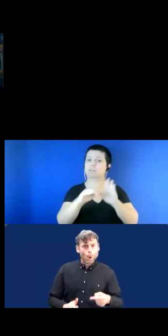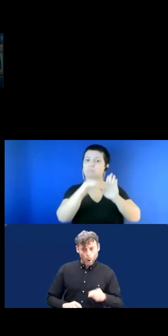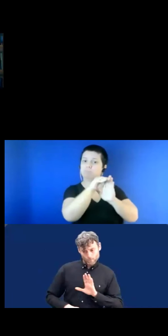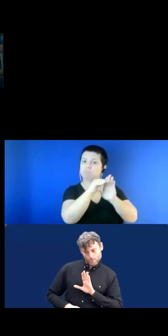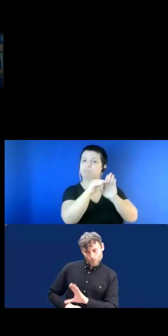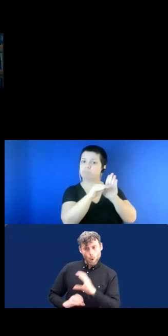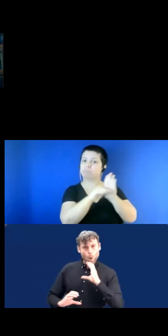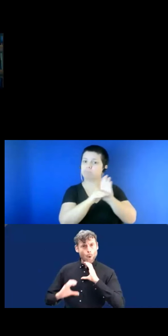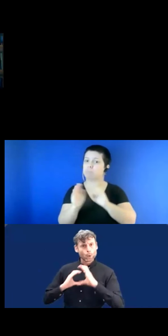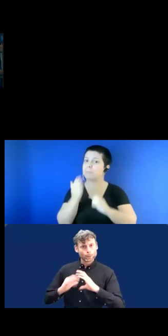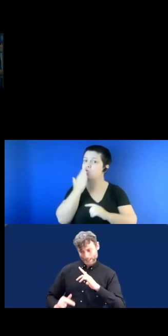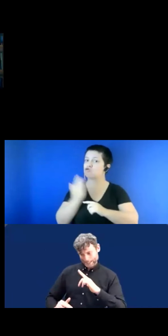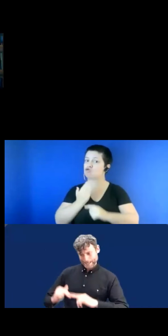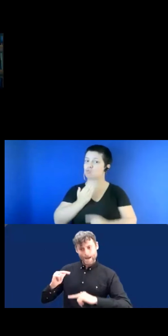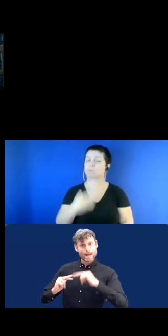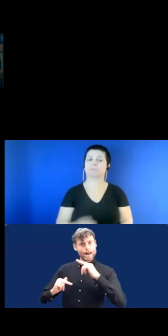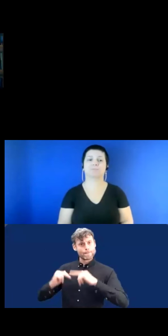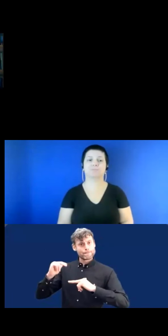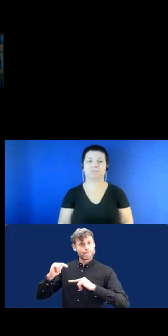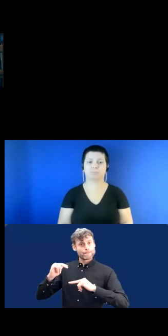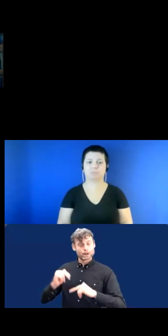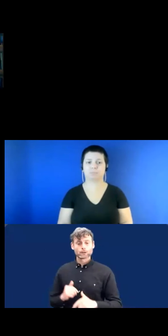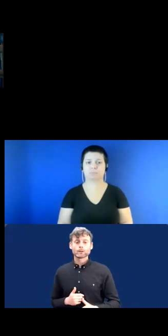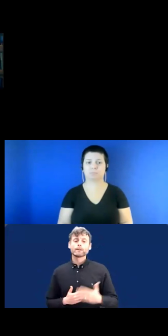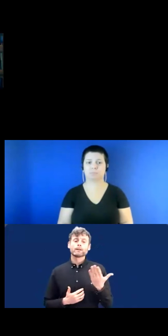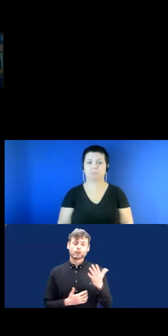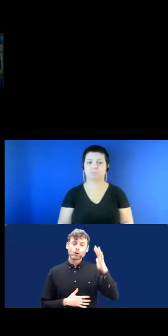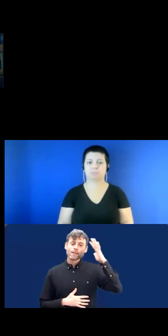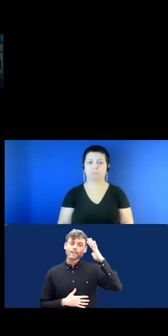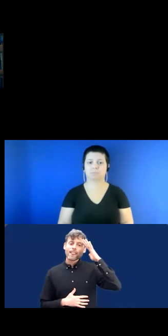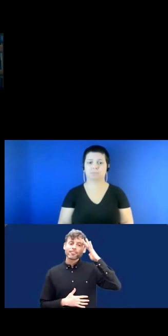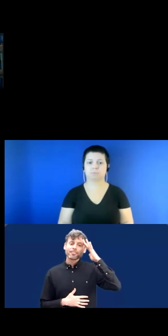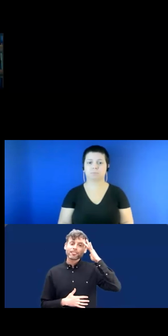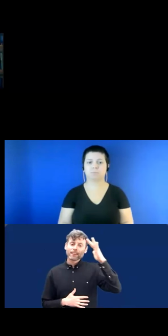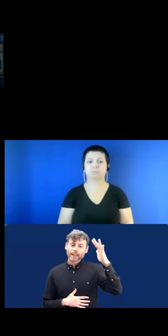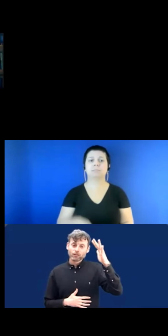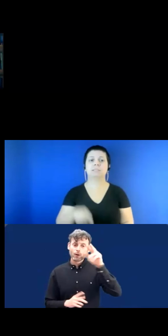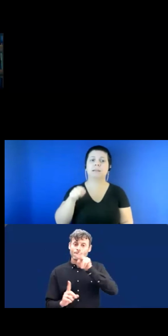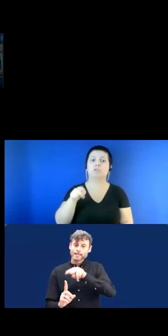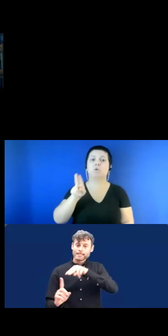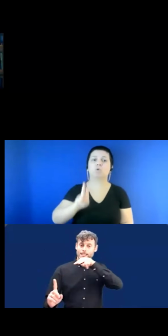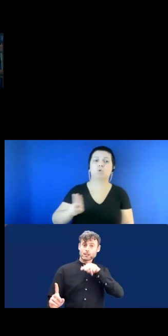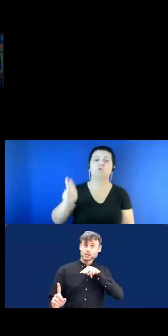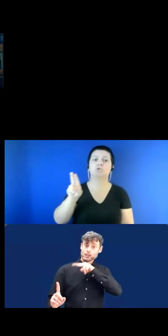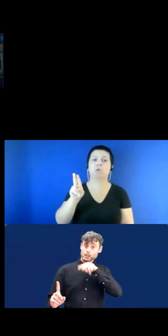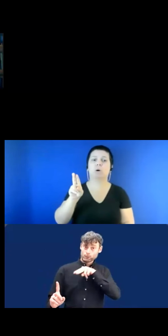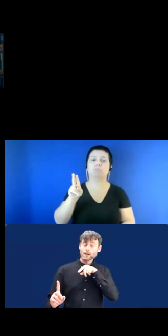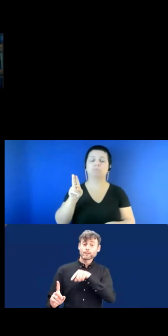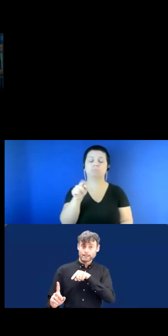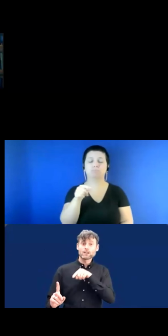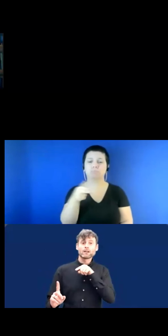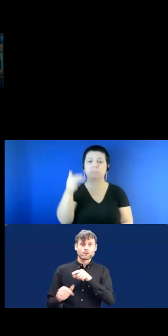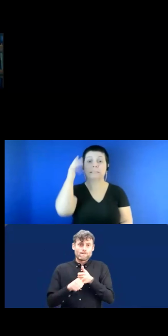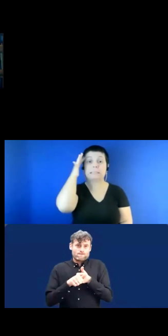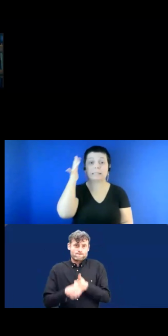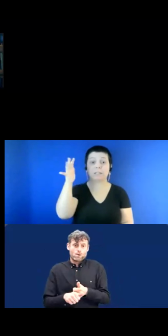The theory on intersubjectivity of Bratton and Trevartin was used. In this